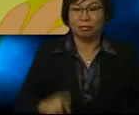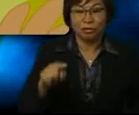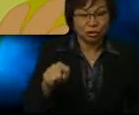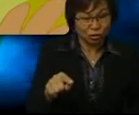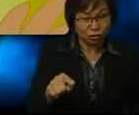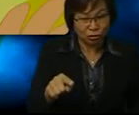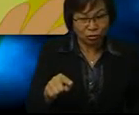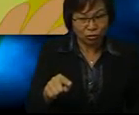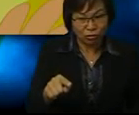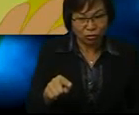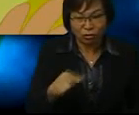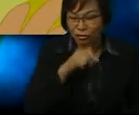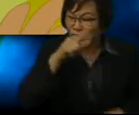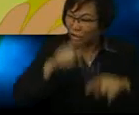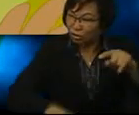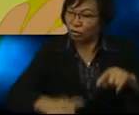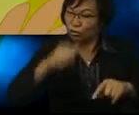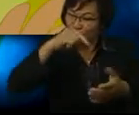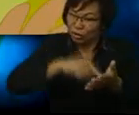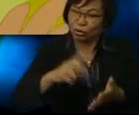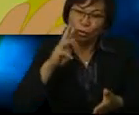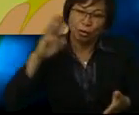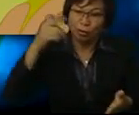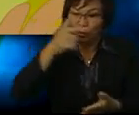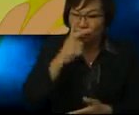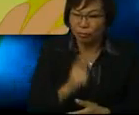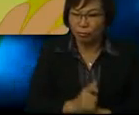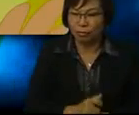you're not supposed to drink this water. I'm taking you to the king.